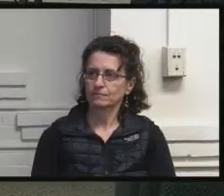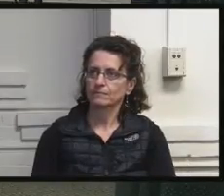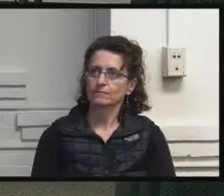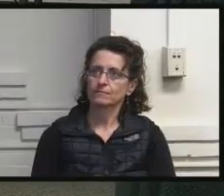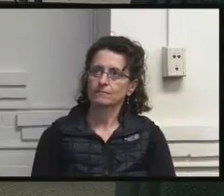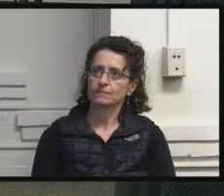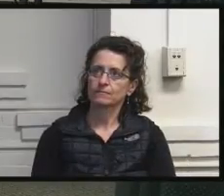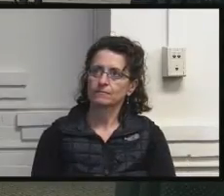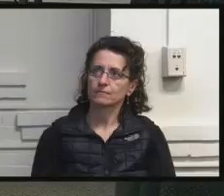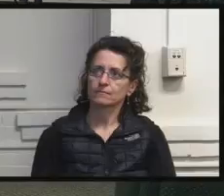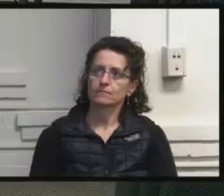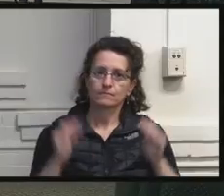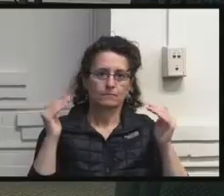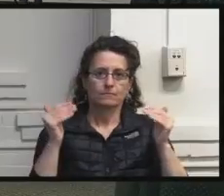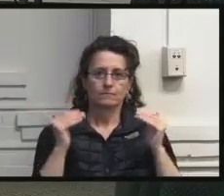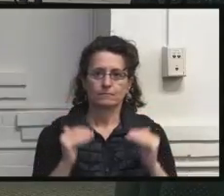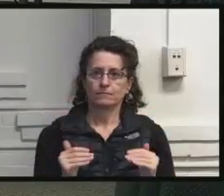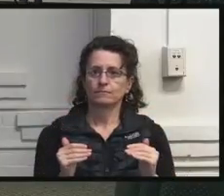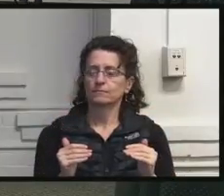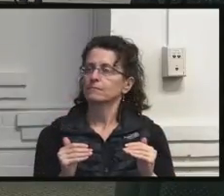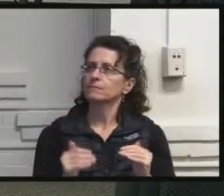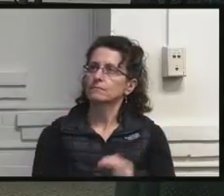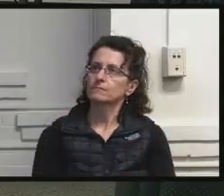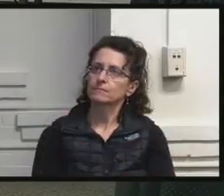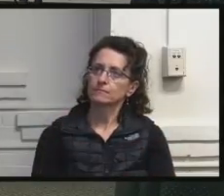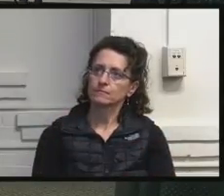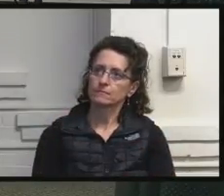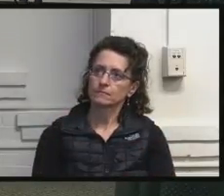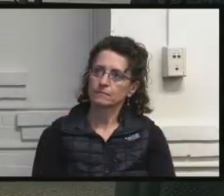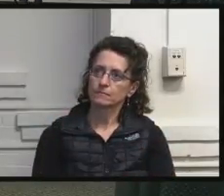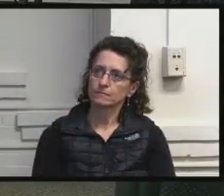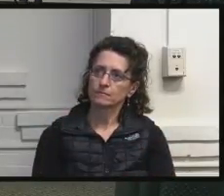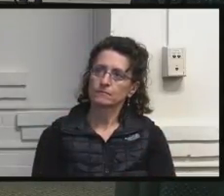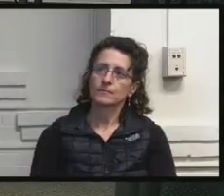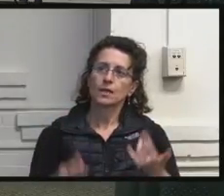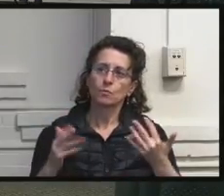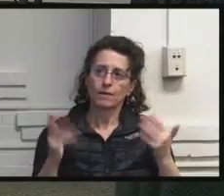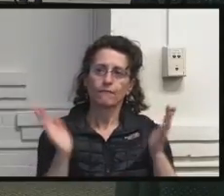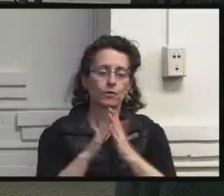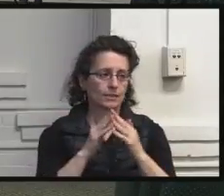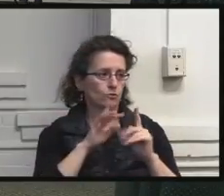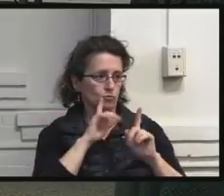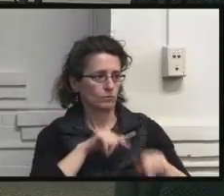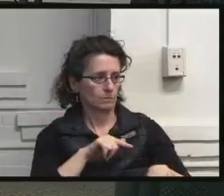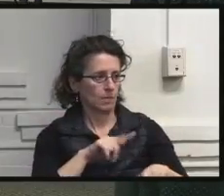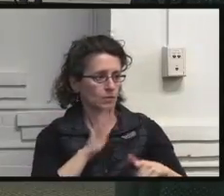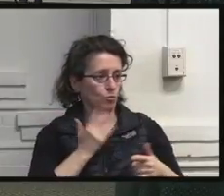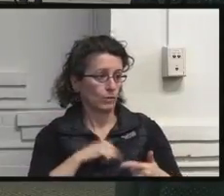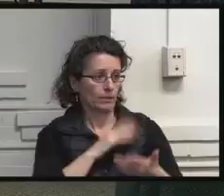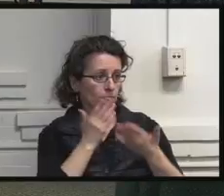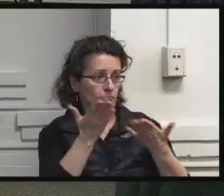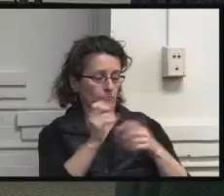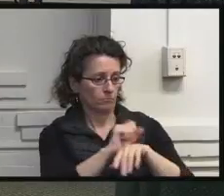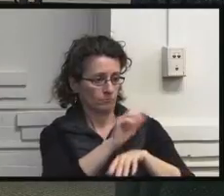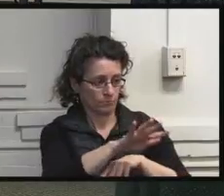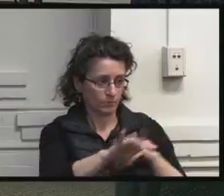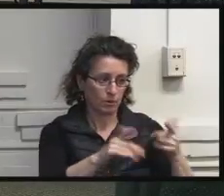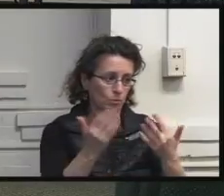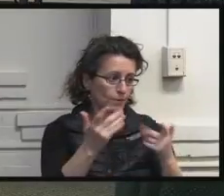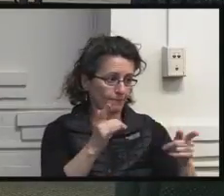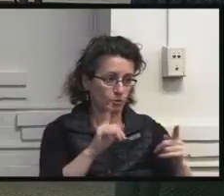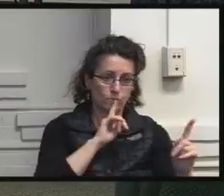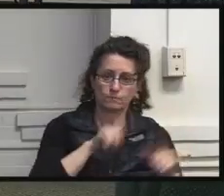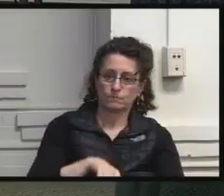And then for the next steps for this bridge, we're waiting on the town's response to the recommendation for the proposed project, and we brought a form with us for you